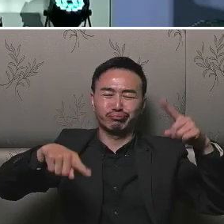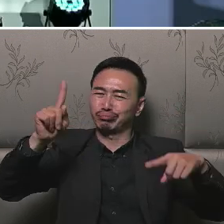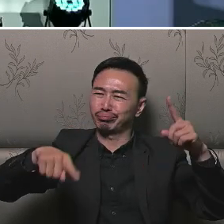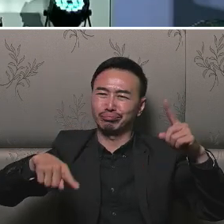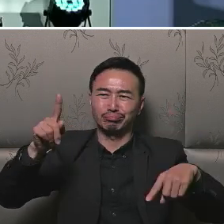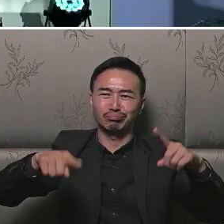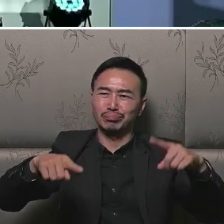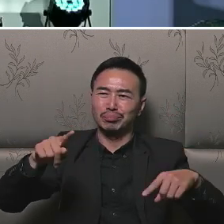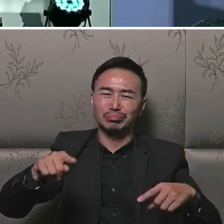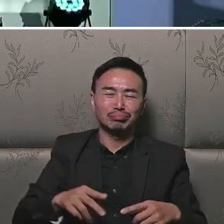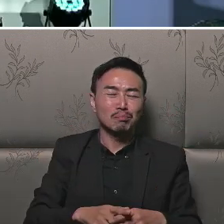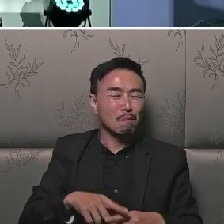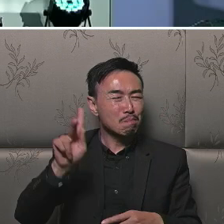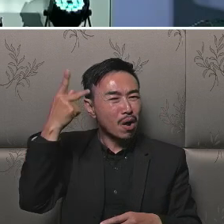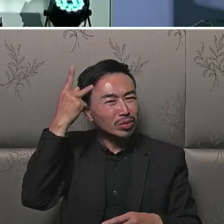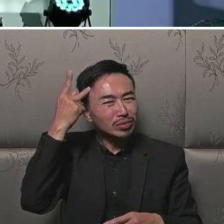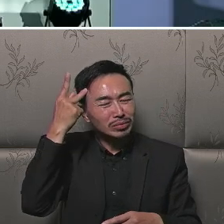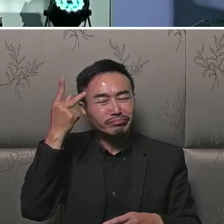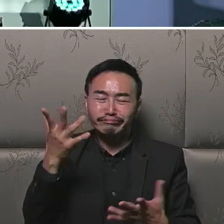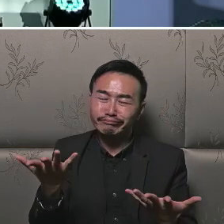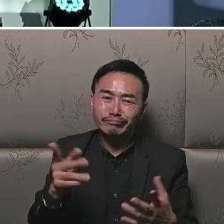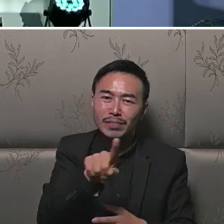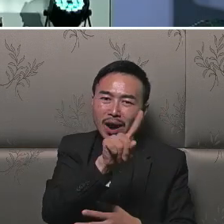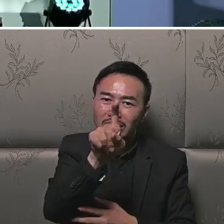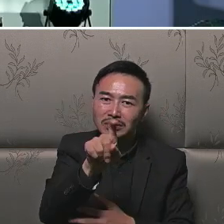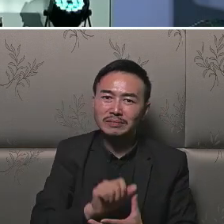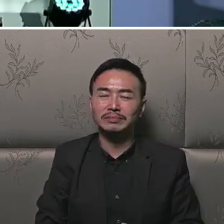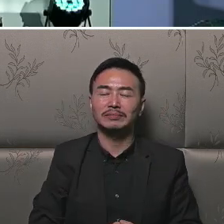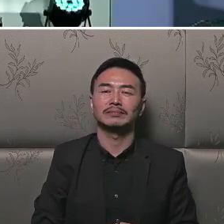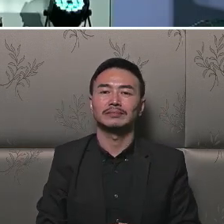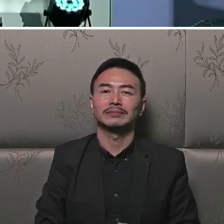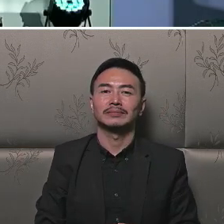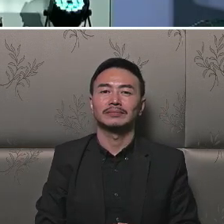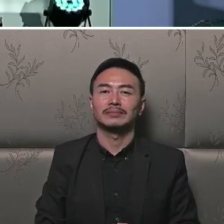I think it's a Dawn. It's a Dawn. Hello.